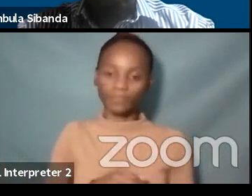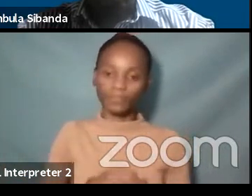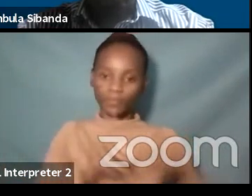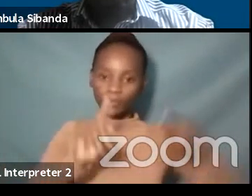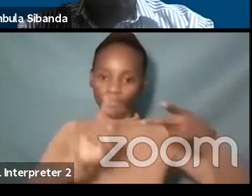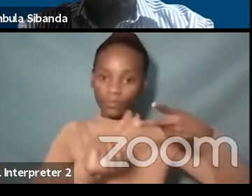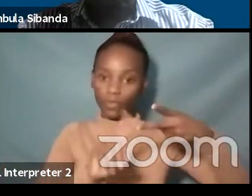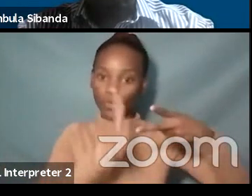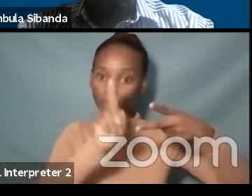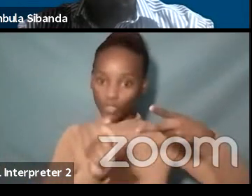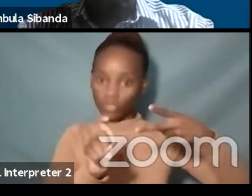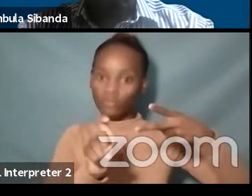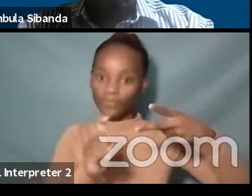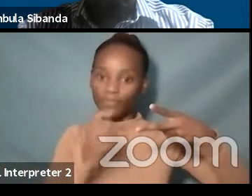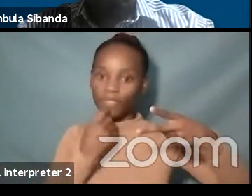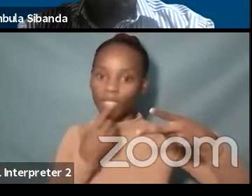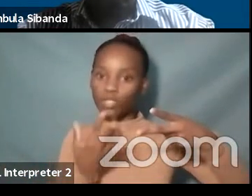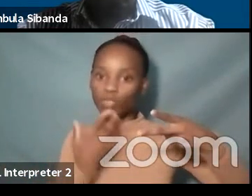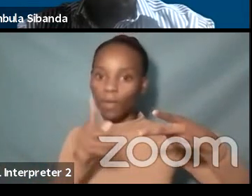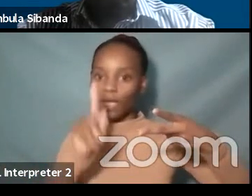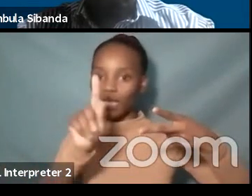Commander Talliard